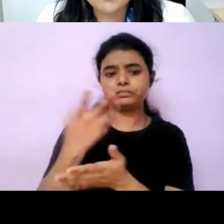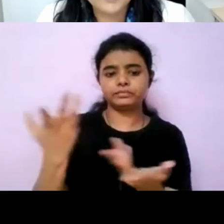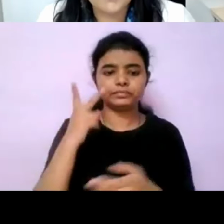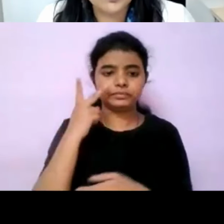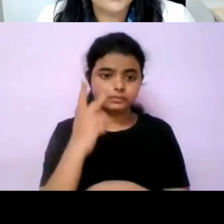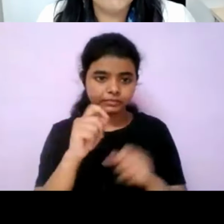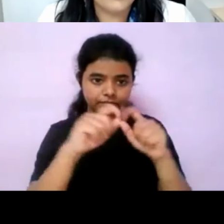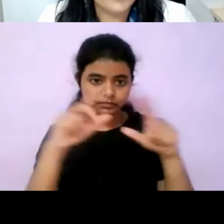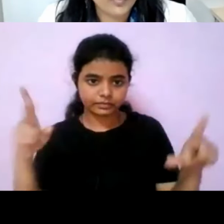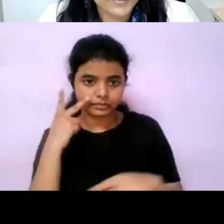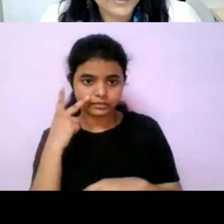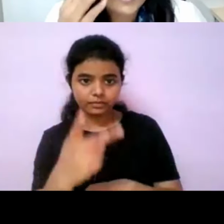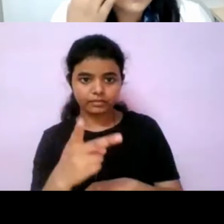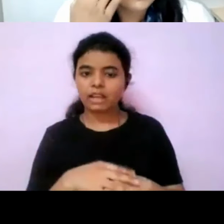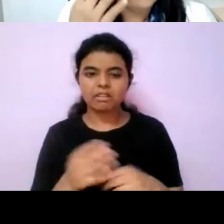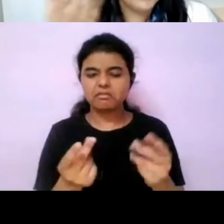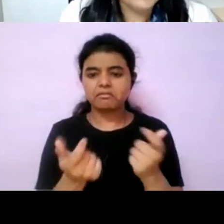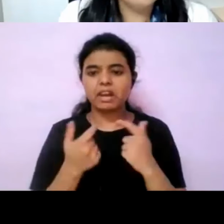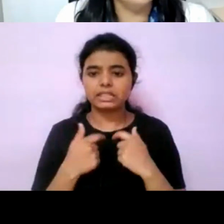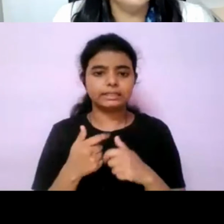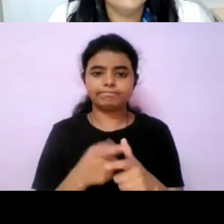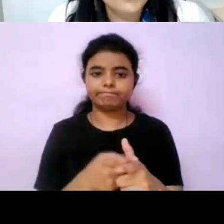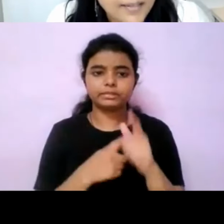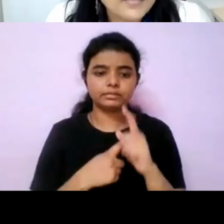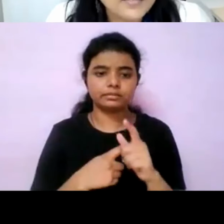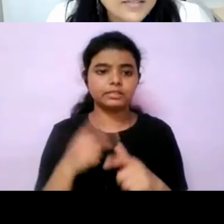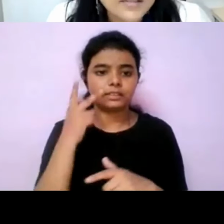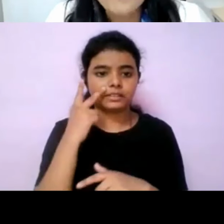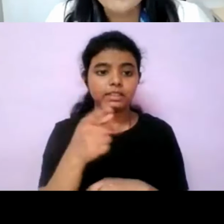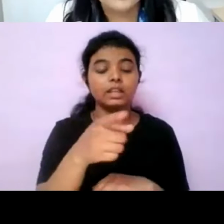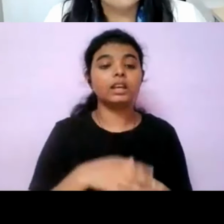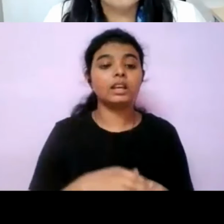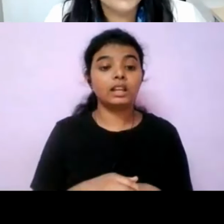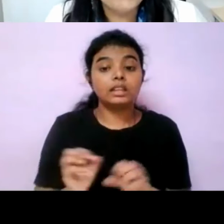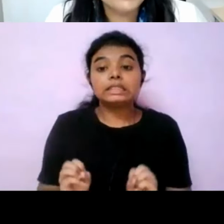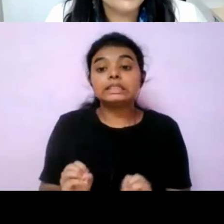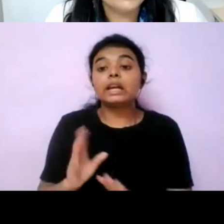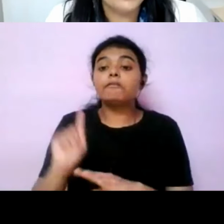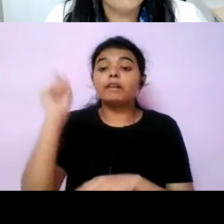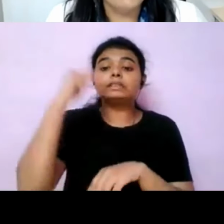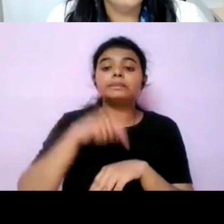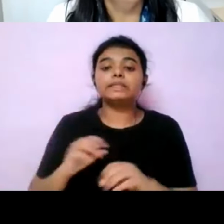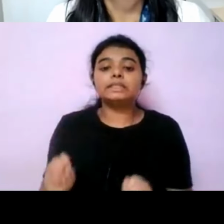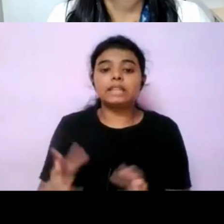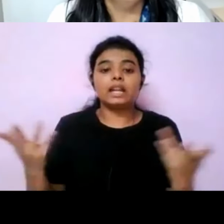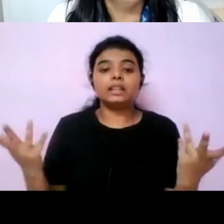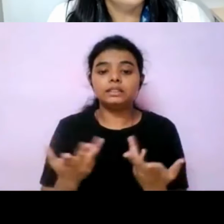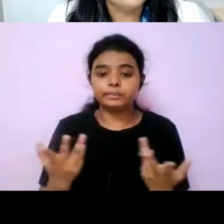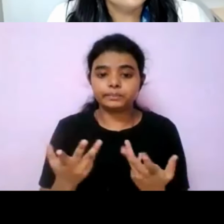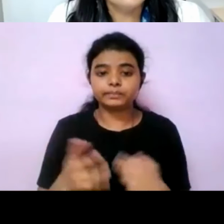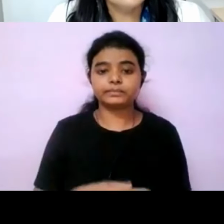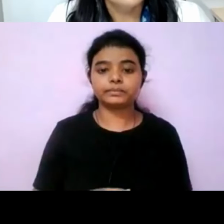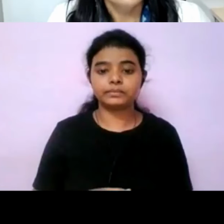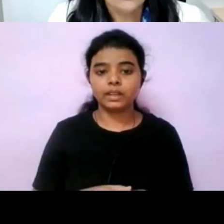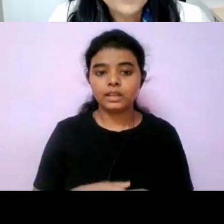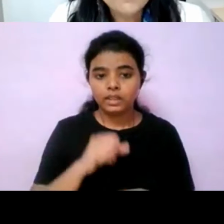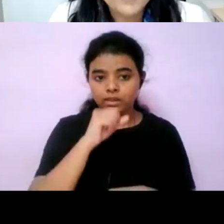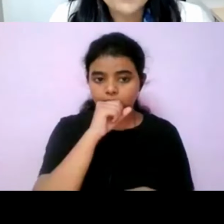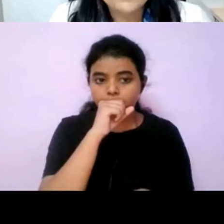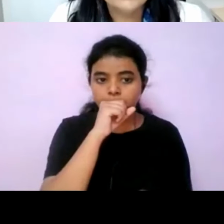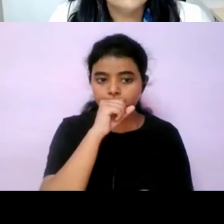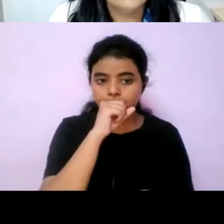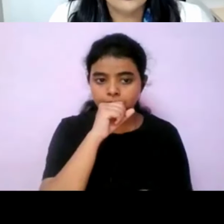shall speak about them very quickly, beginning with the earliest kind of themes that came up and issues.